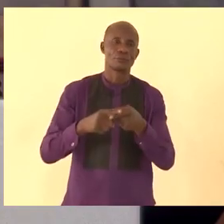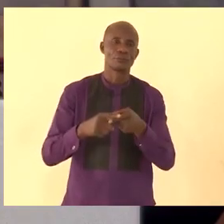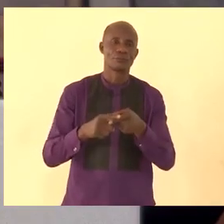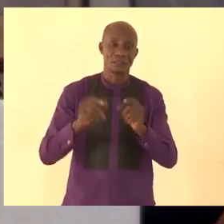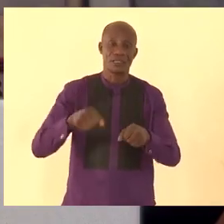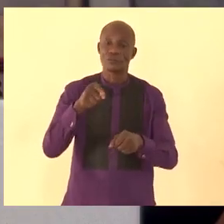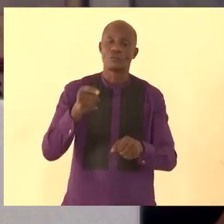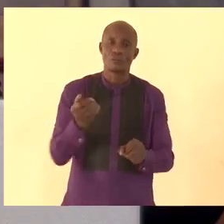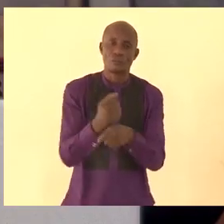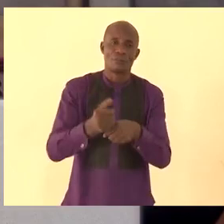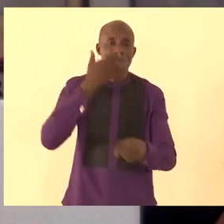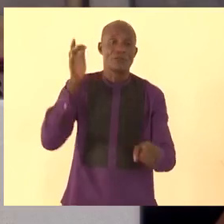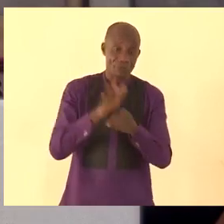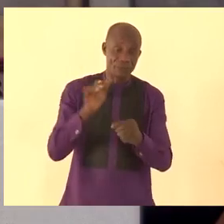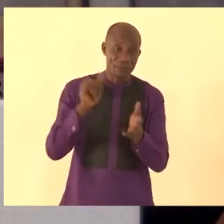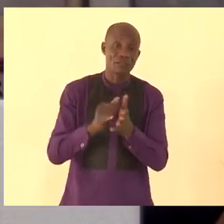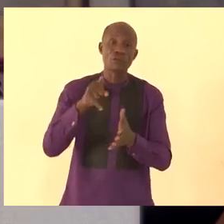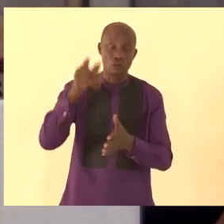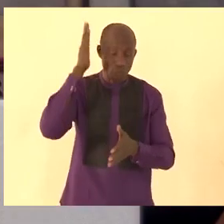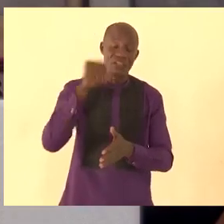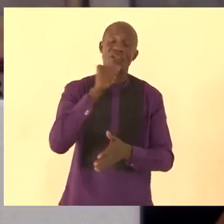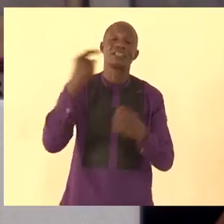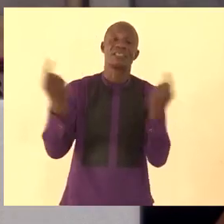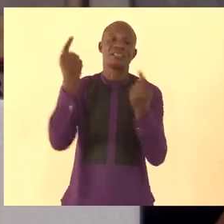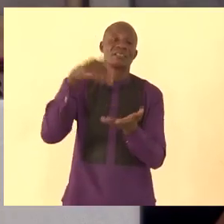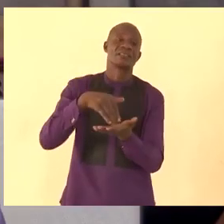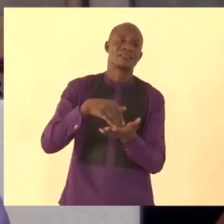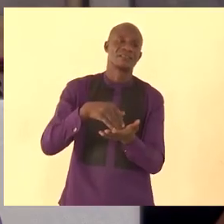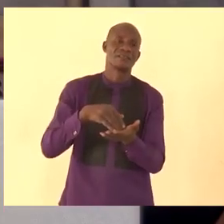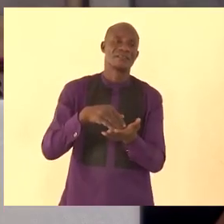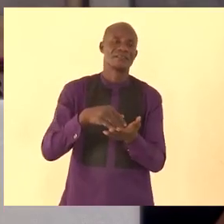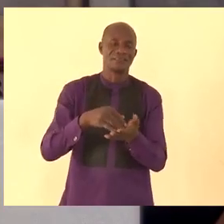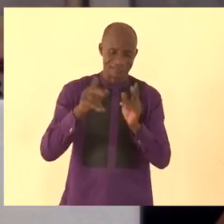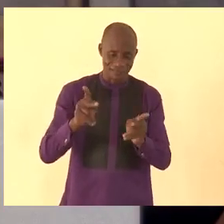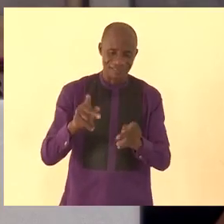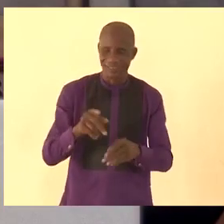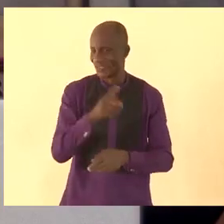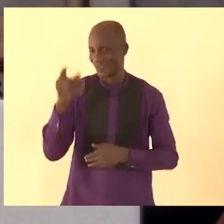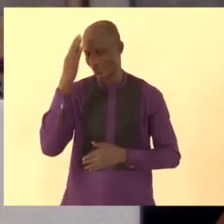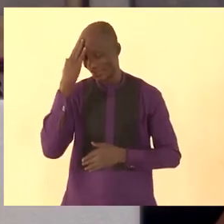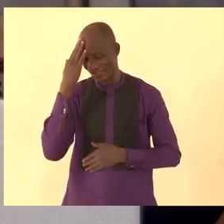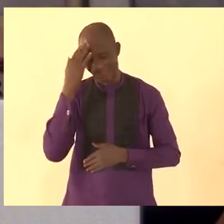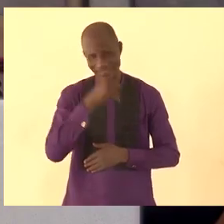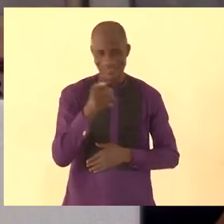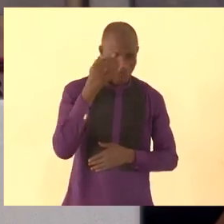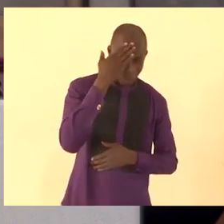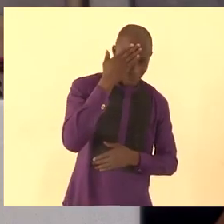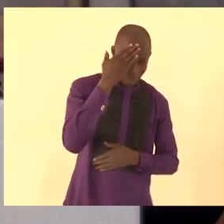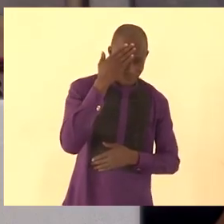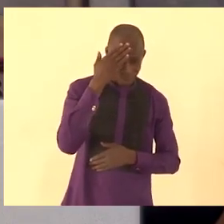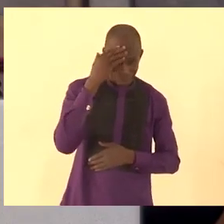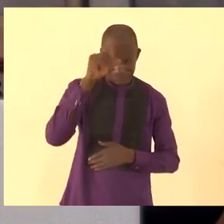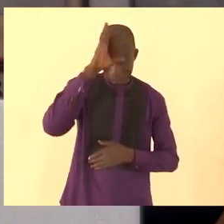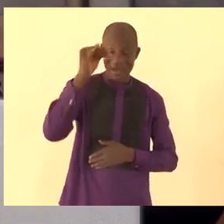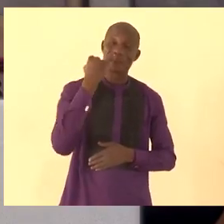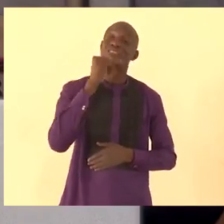can you make a promise that you will never commit this sin again? And the person says, you know, man no